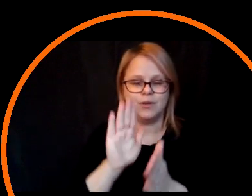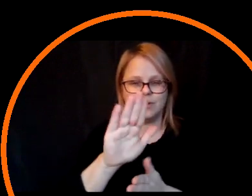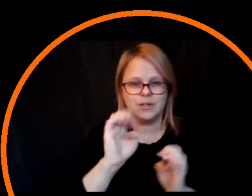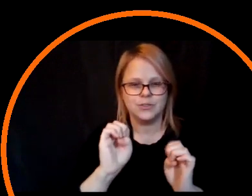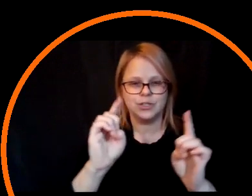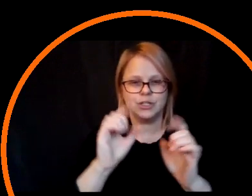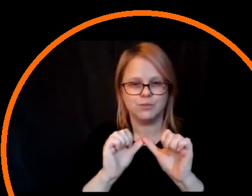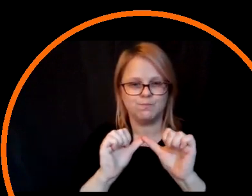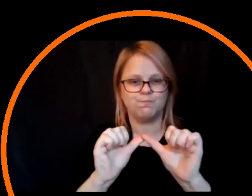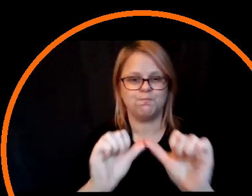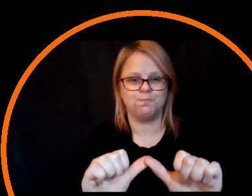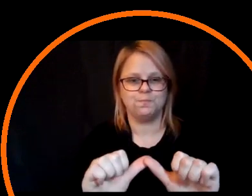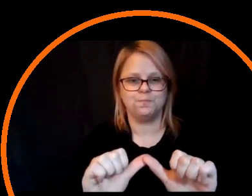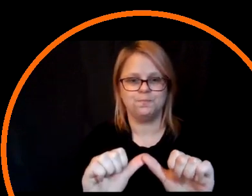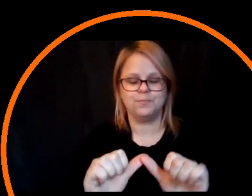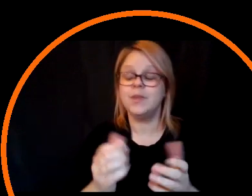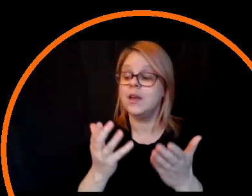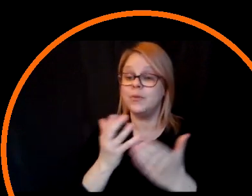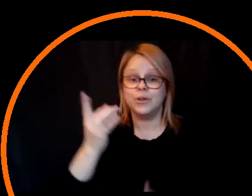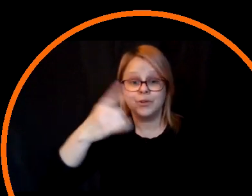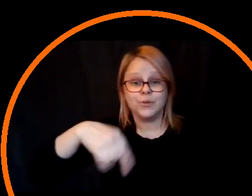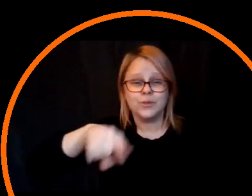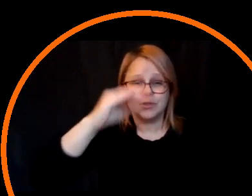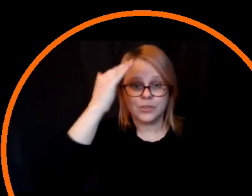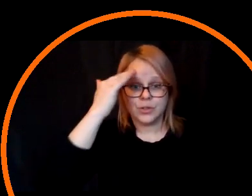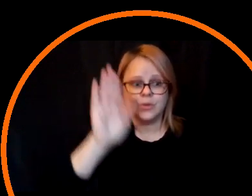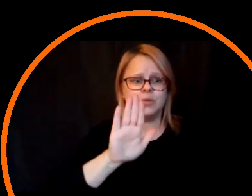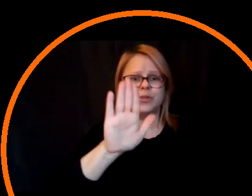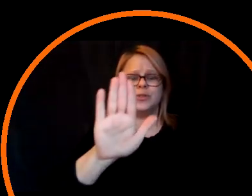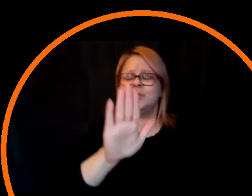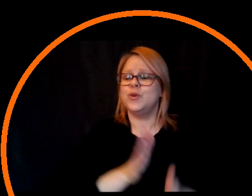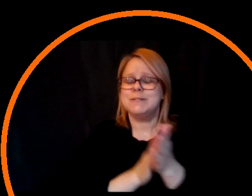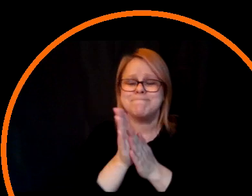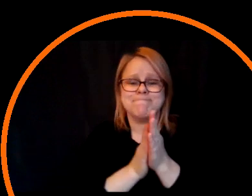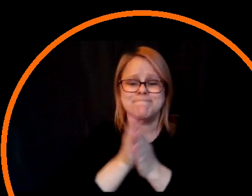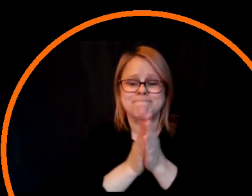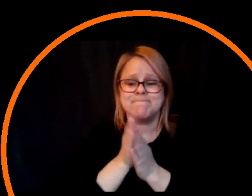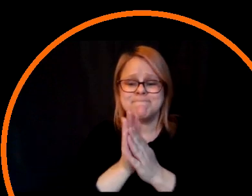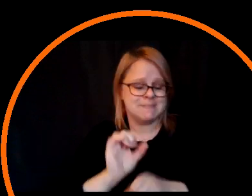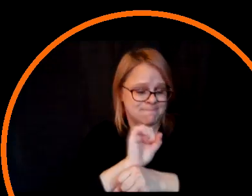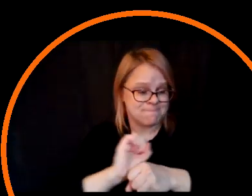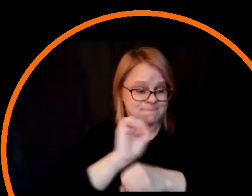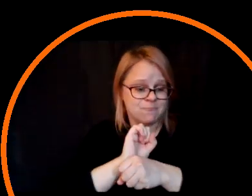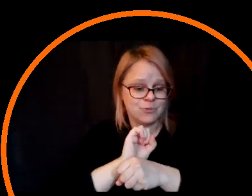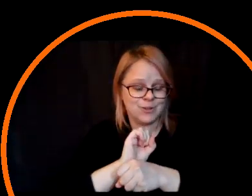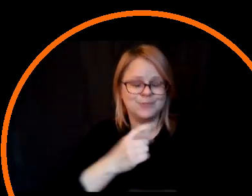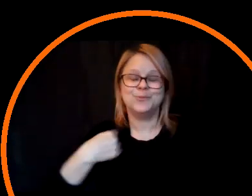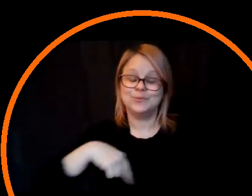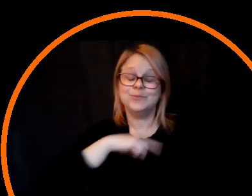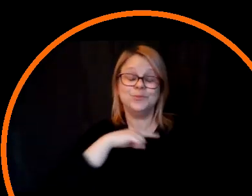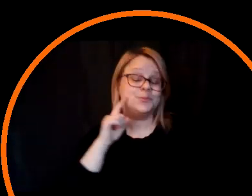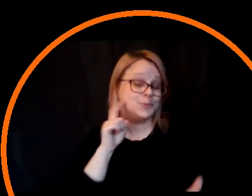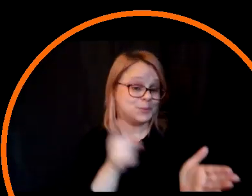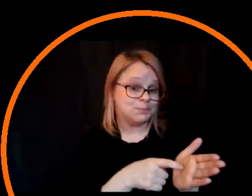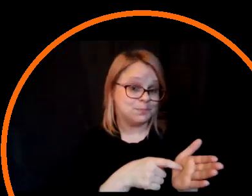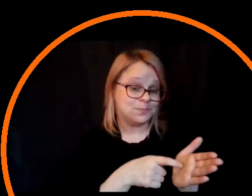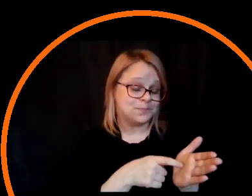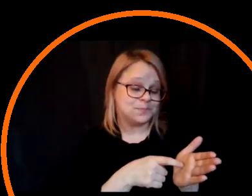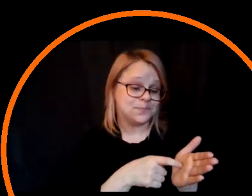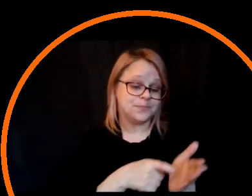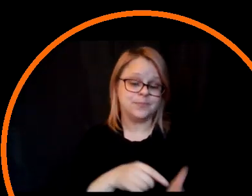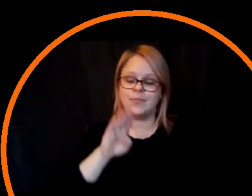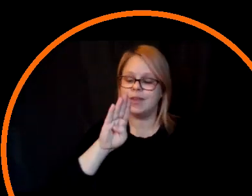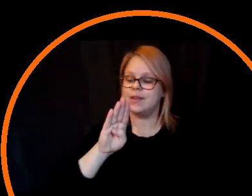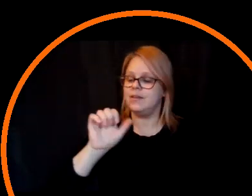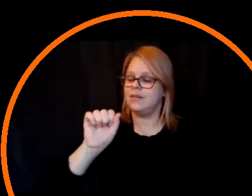know that your sacrifice and diligence have not gone unnoticed. Barack and I are proud of all